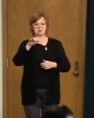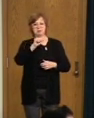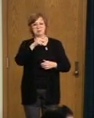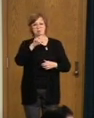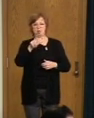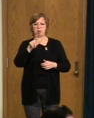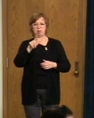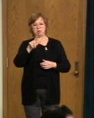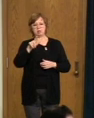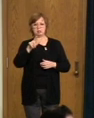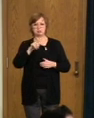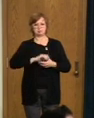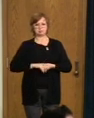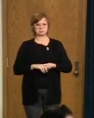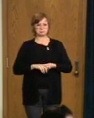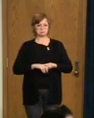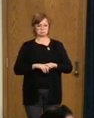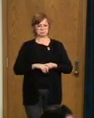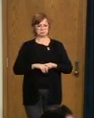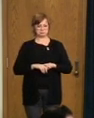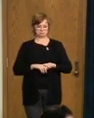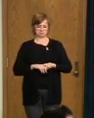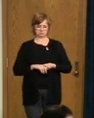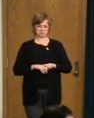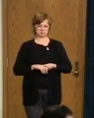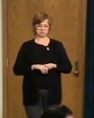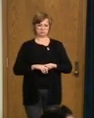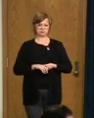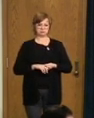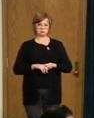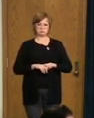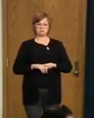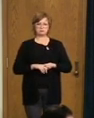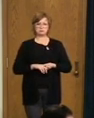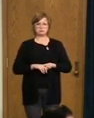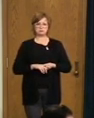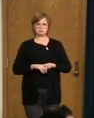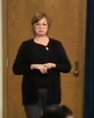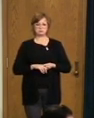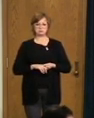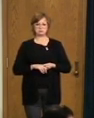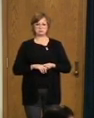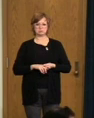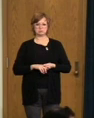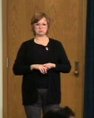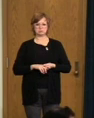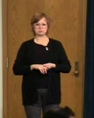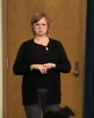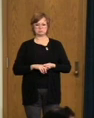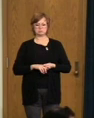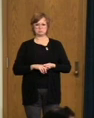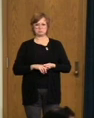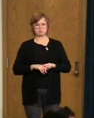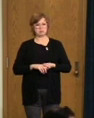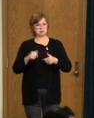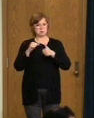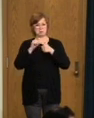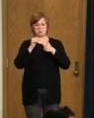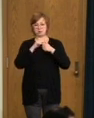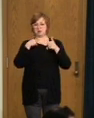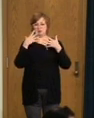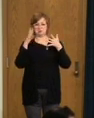But in terms of our numbers, I've always said that we need to go down to less than 10 cases